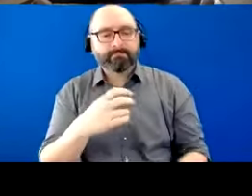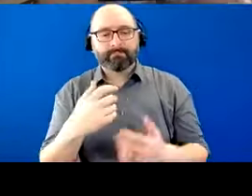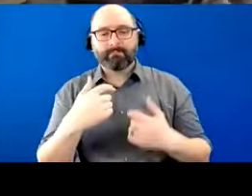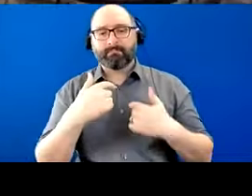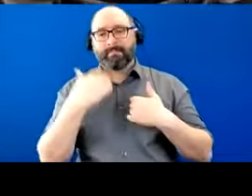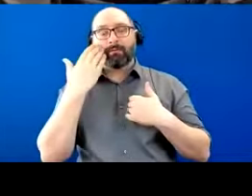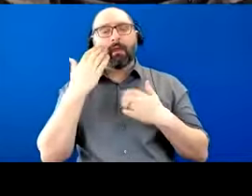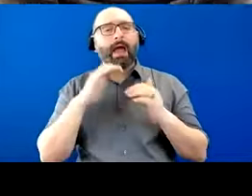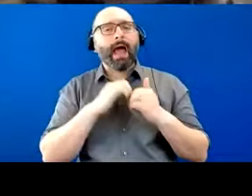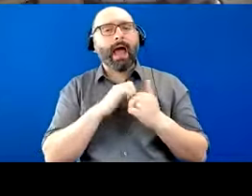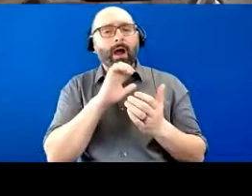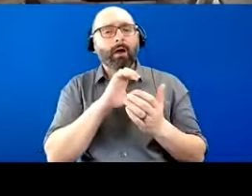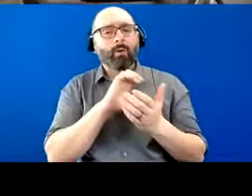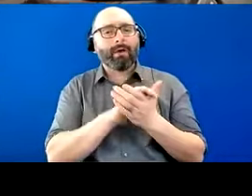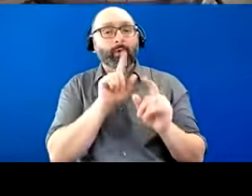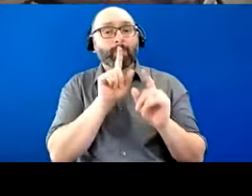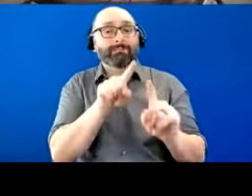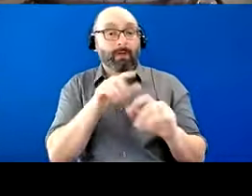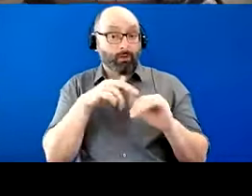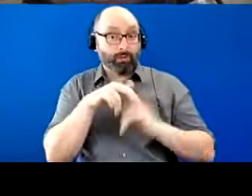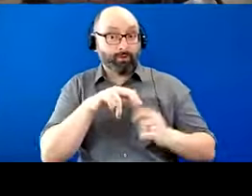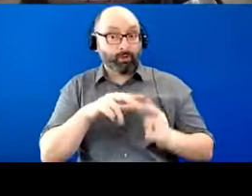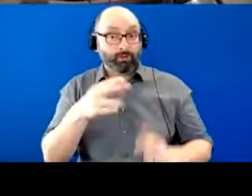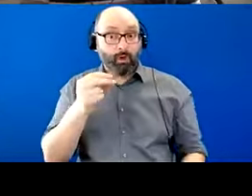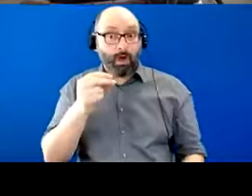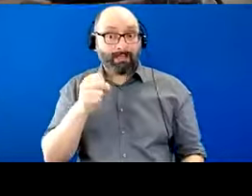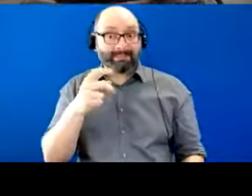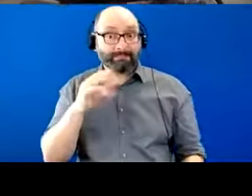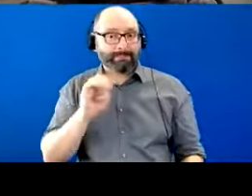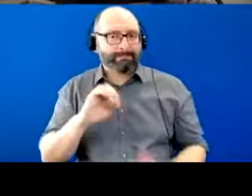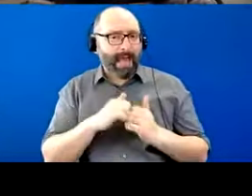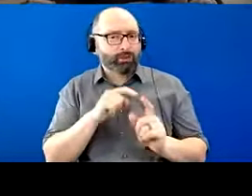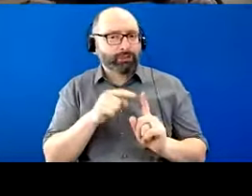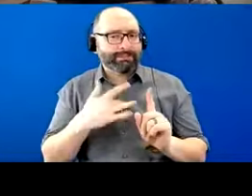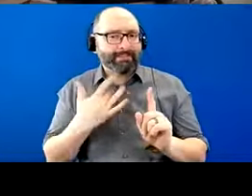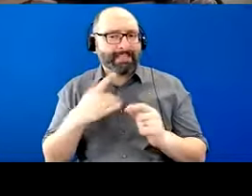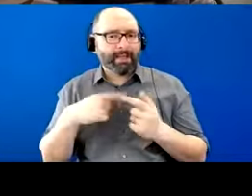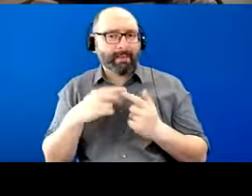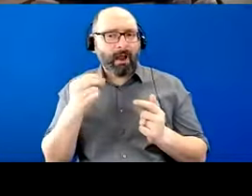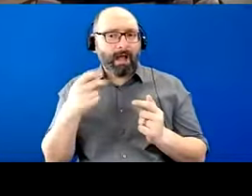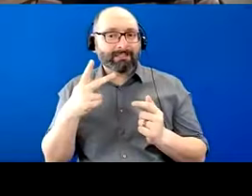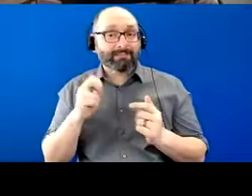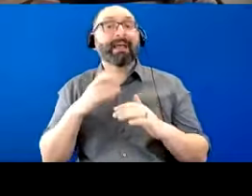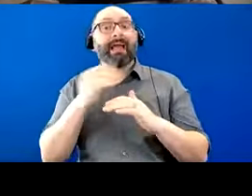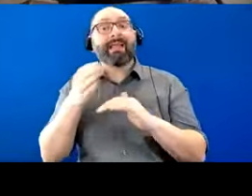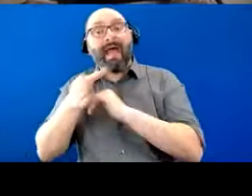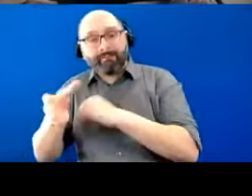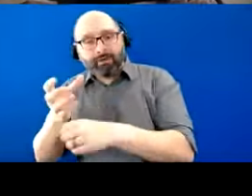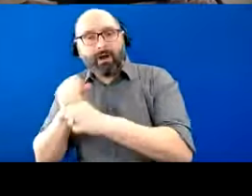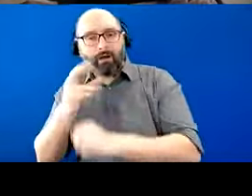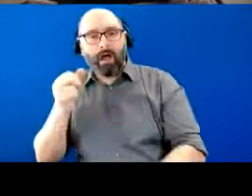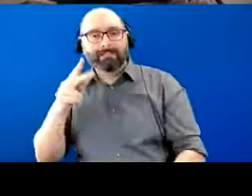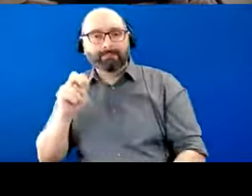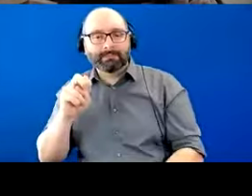she respond to the referral to hospice, and how does she feel about it and after receiving the services? Yeah,